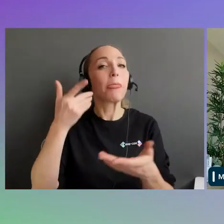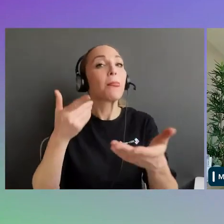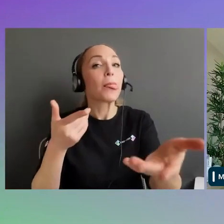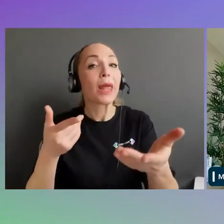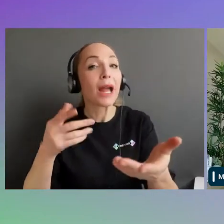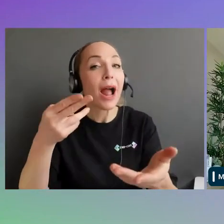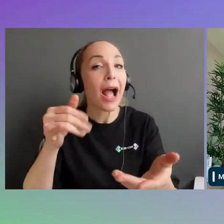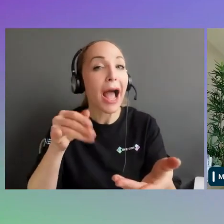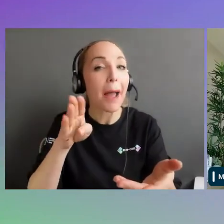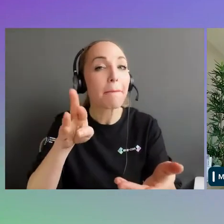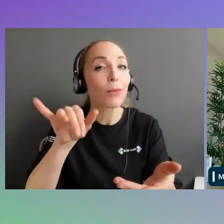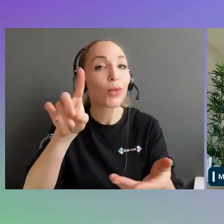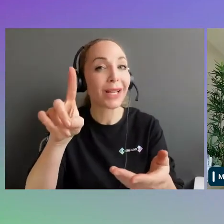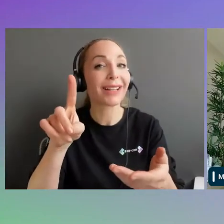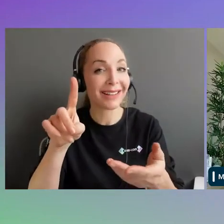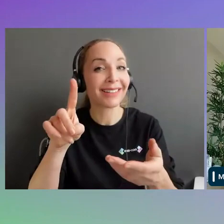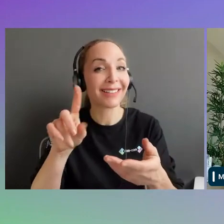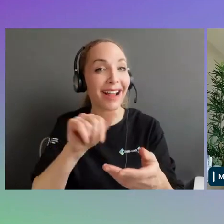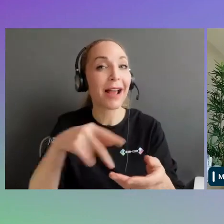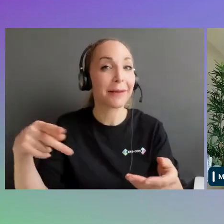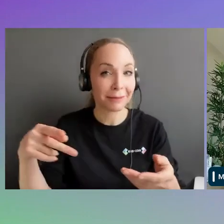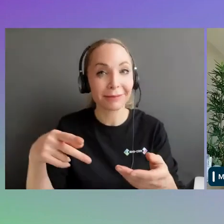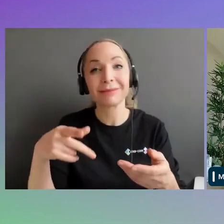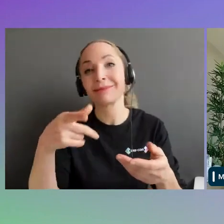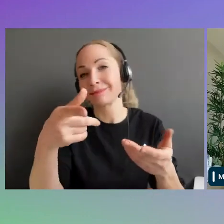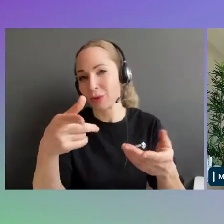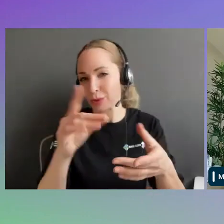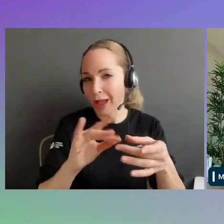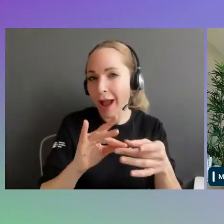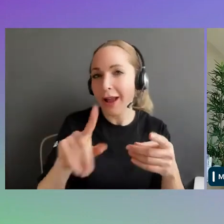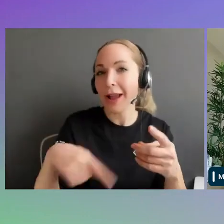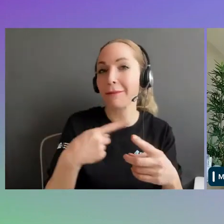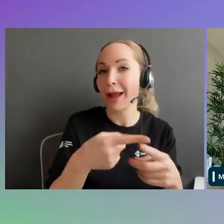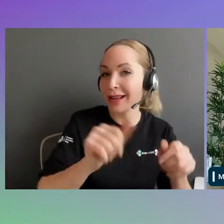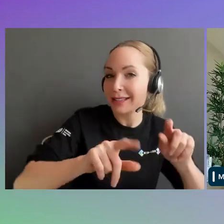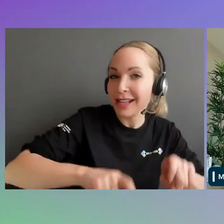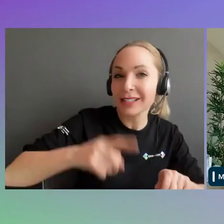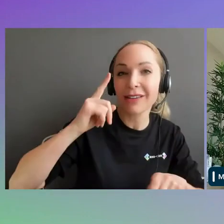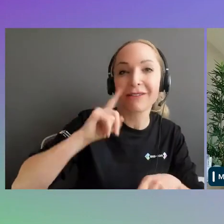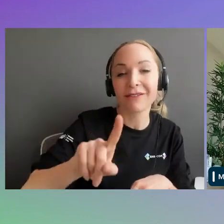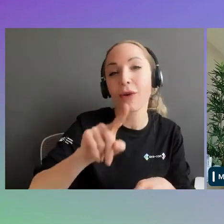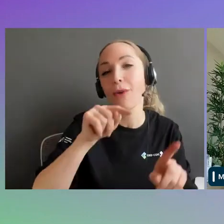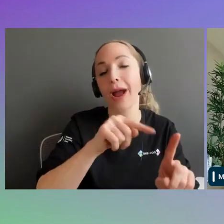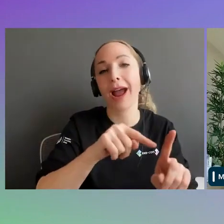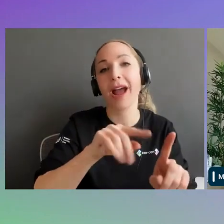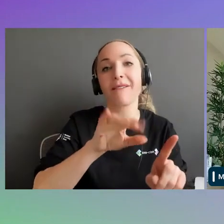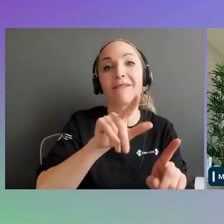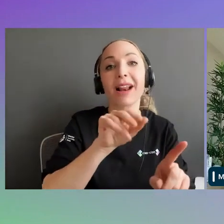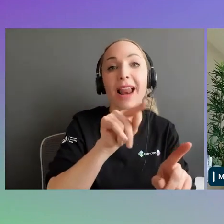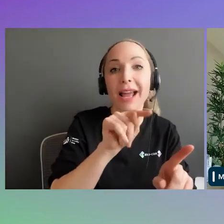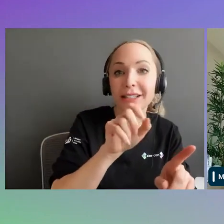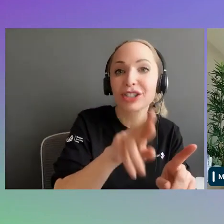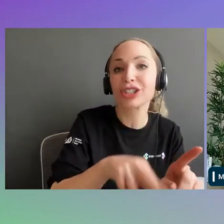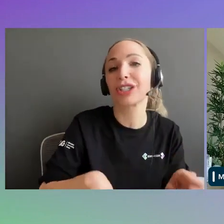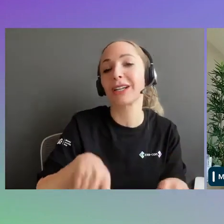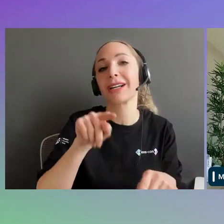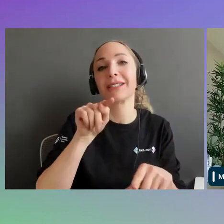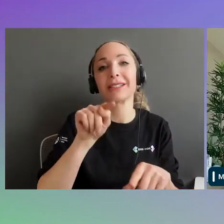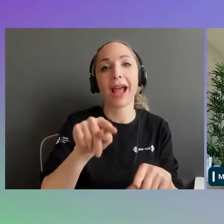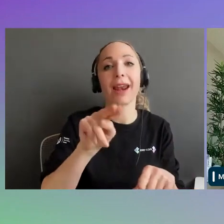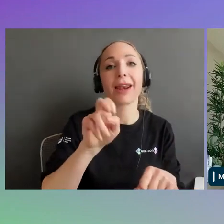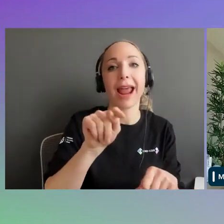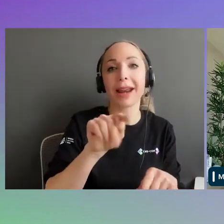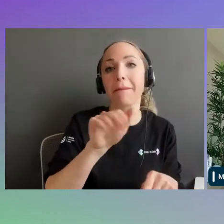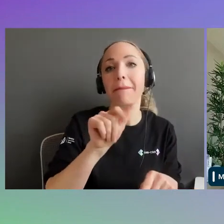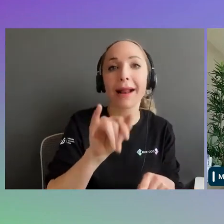cross-platform and how DevTools Mobile can test for Flutter and .NET MAUI and React Native, but what about something that has a lot of web views